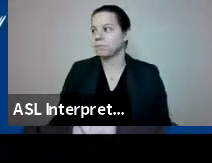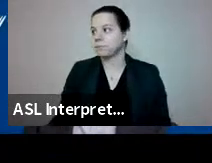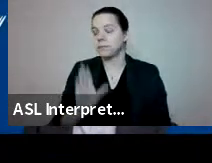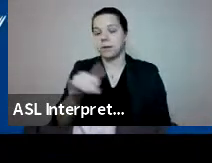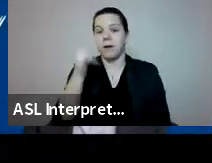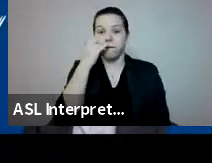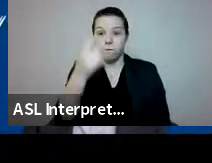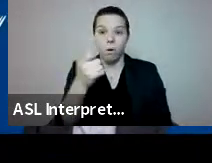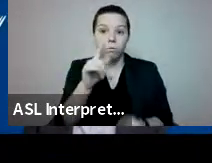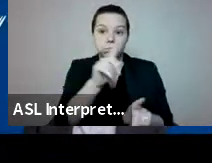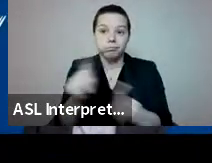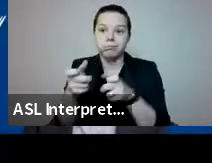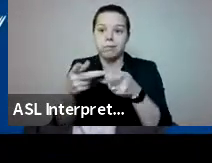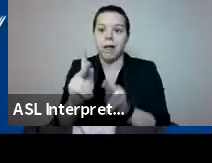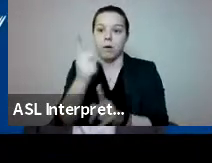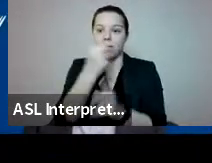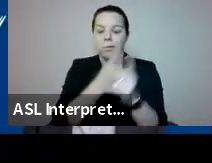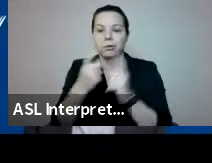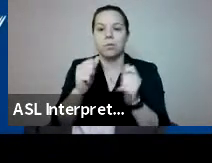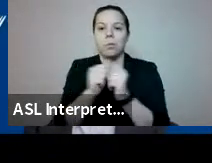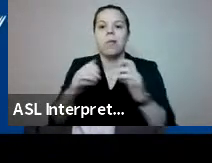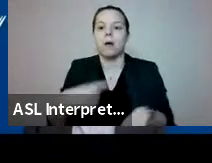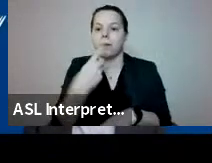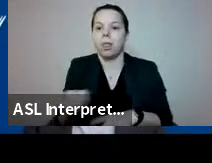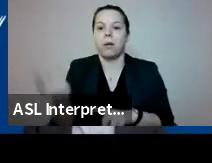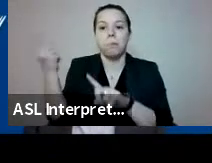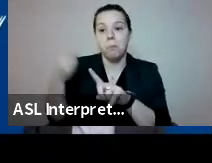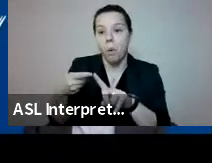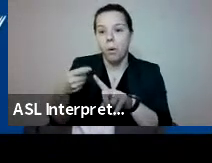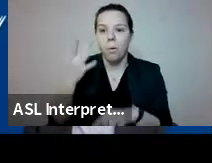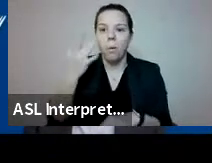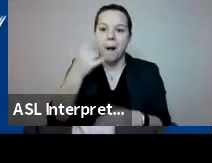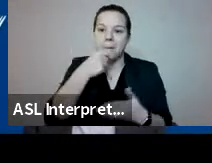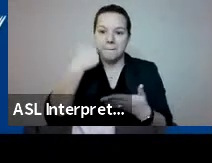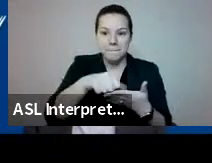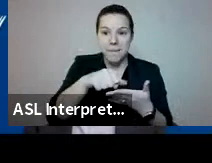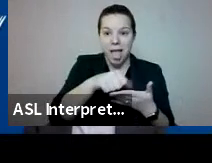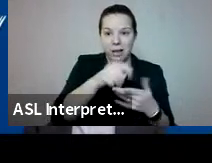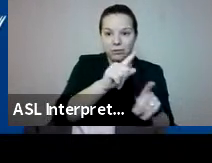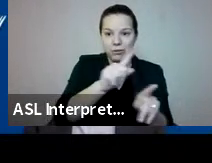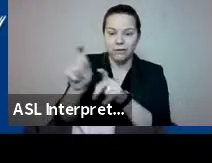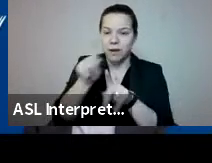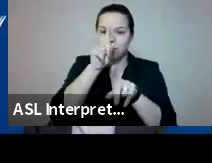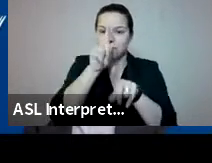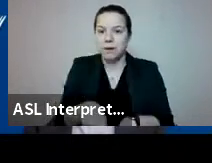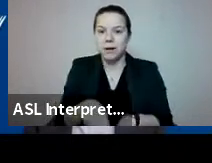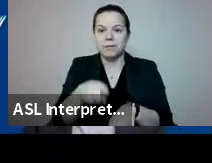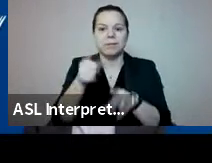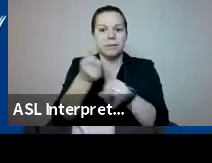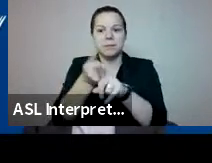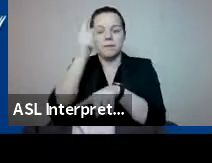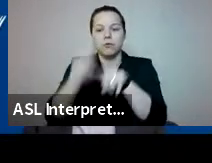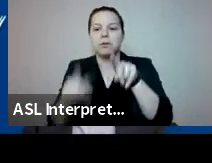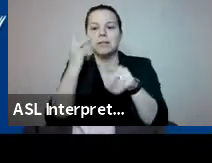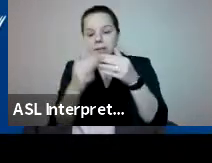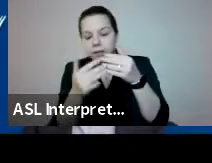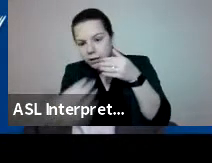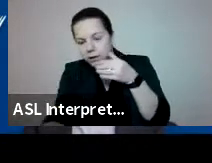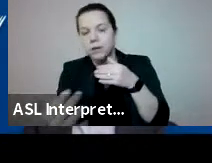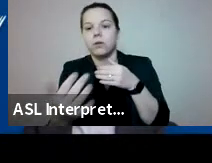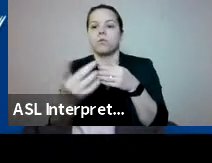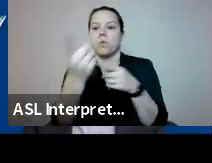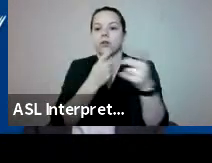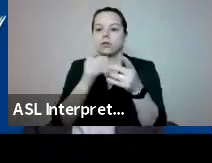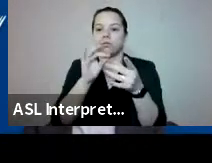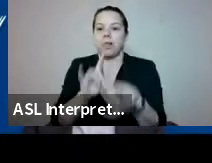allow for these questions without disclosing the purpose because, unlike the mail survey, respondents could not see all the questions prior to indicating their